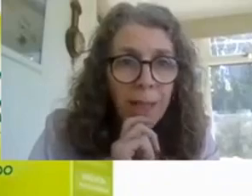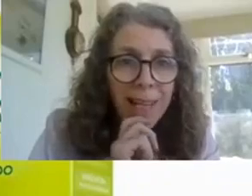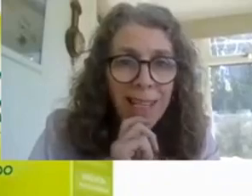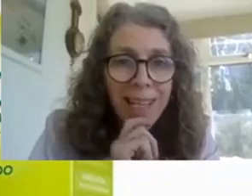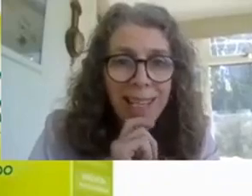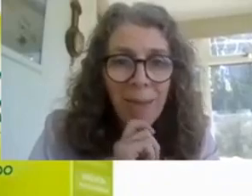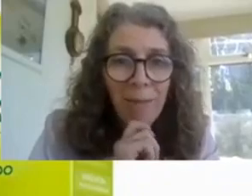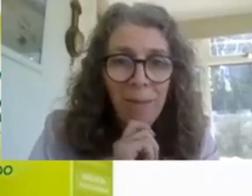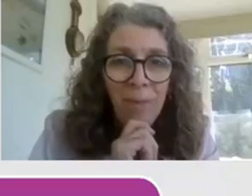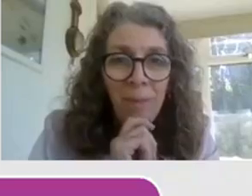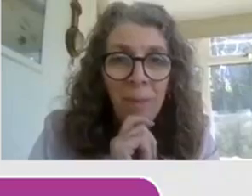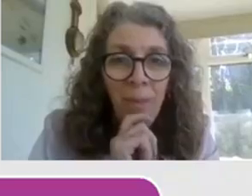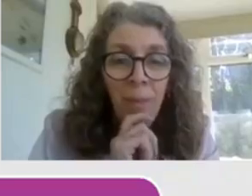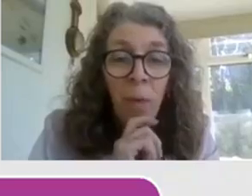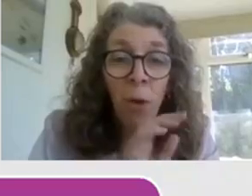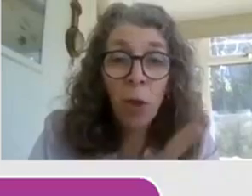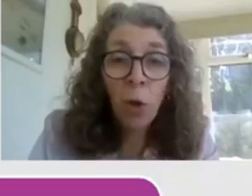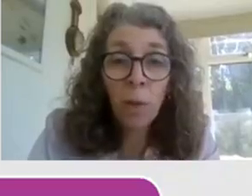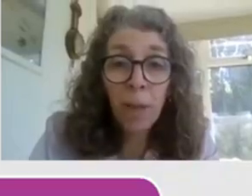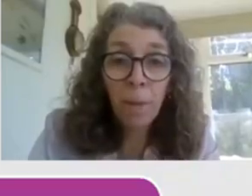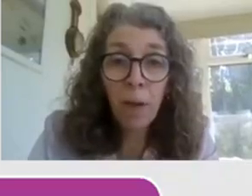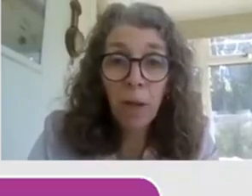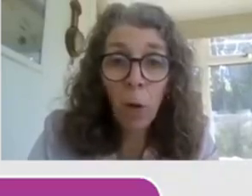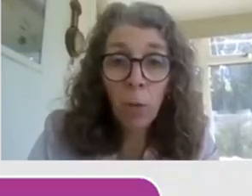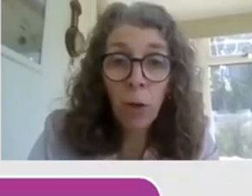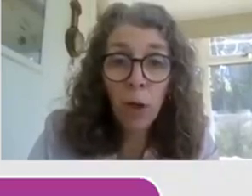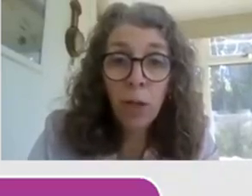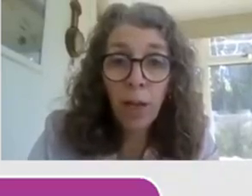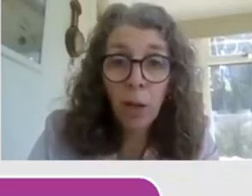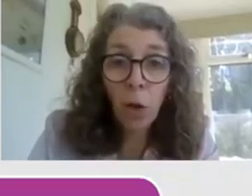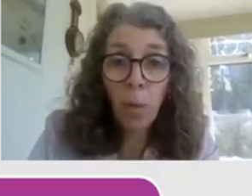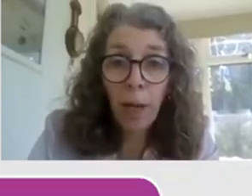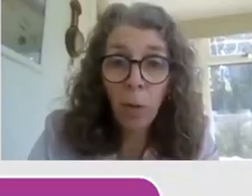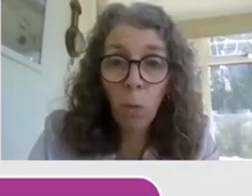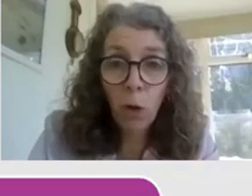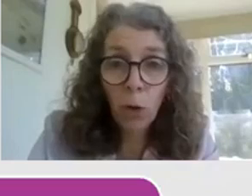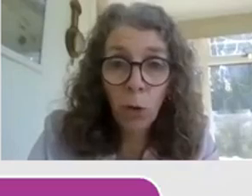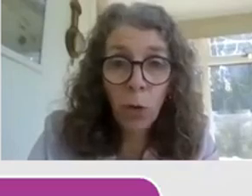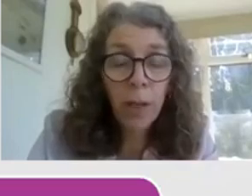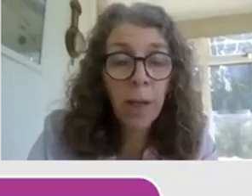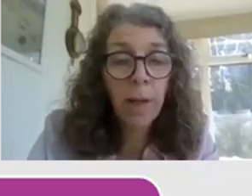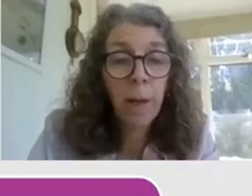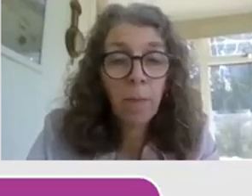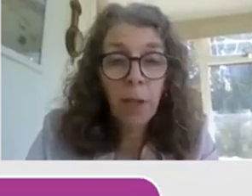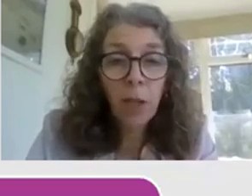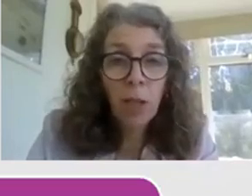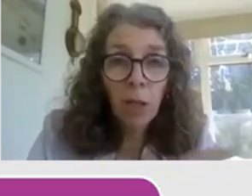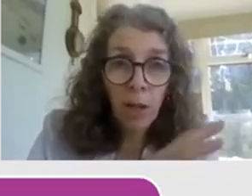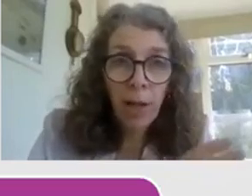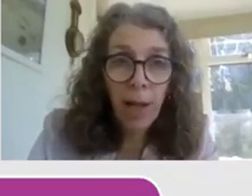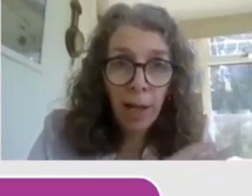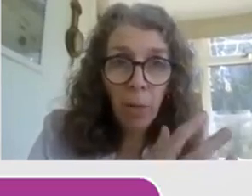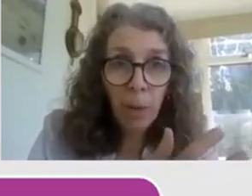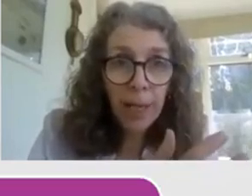once more. Next slide. We've already talked a bit about the softeners at the top and the wash-throughs, but